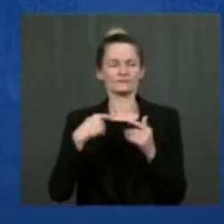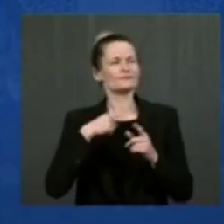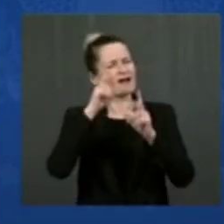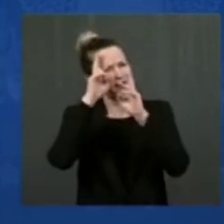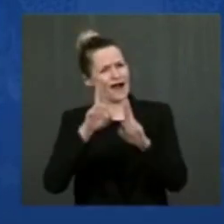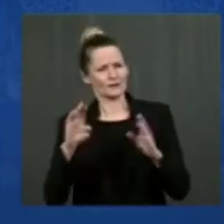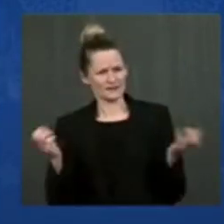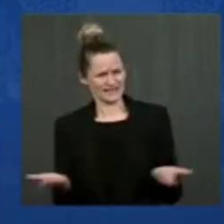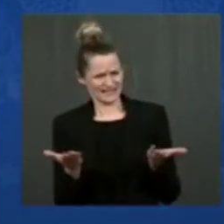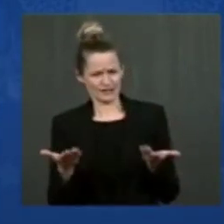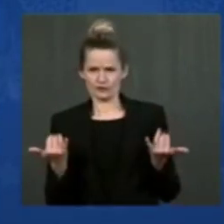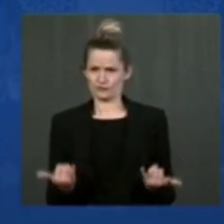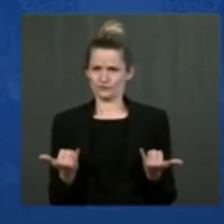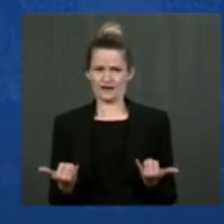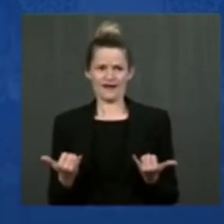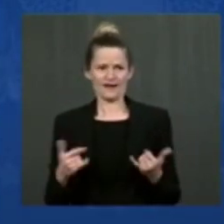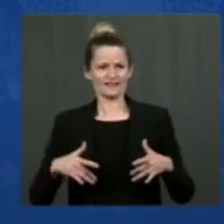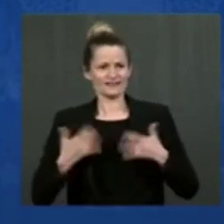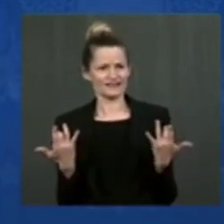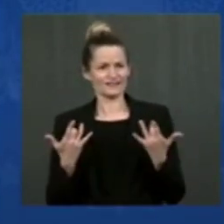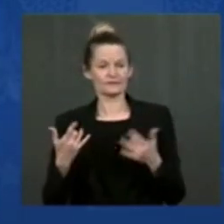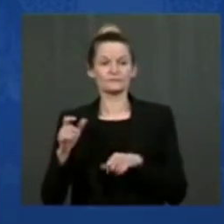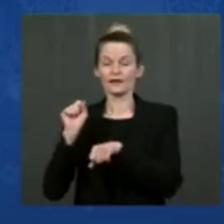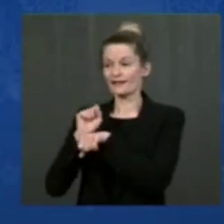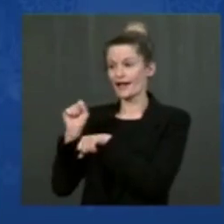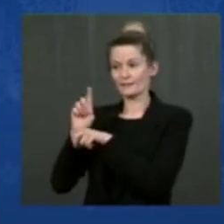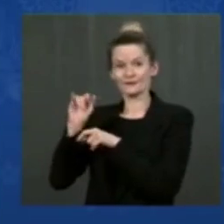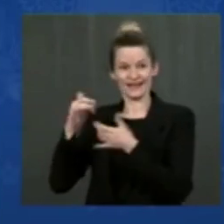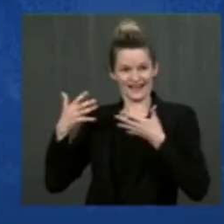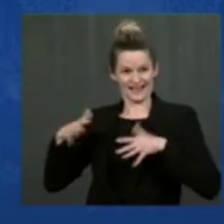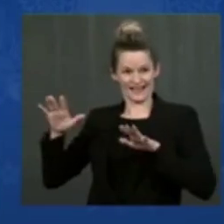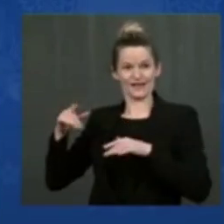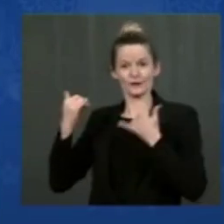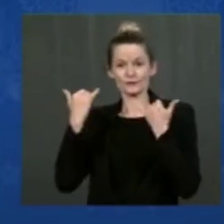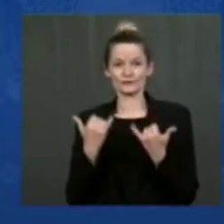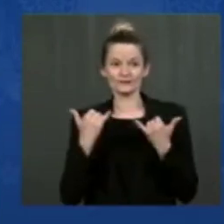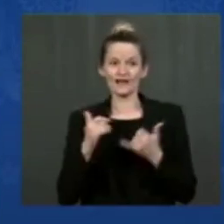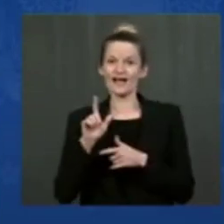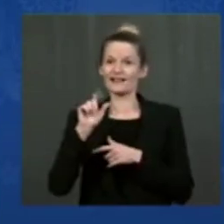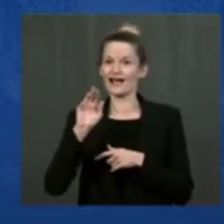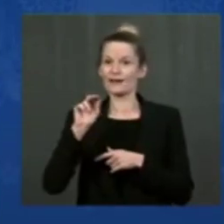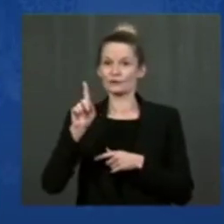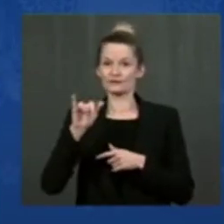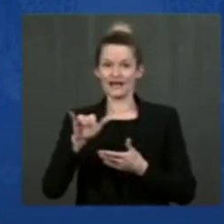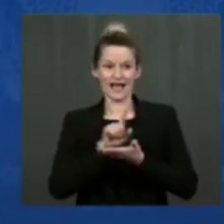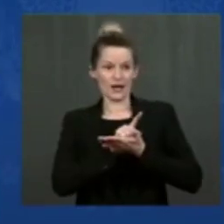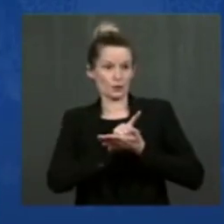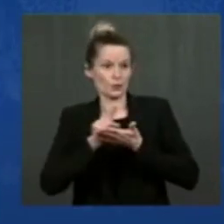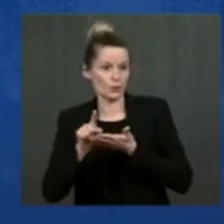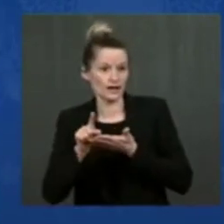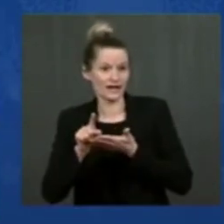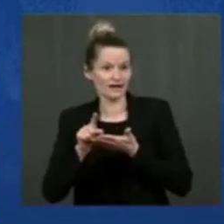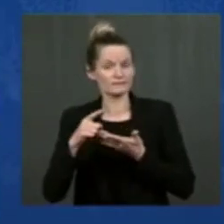had a Labor Day week, and now we're going to make a Labor Day week, maybe Labor Day month, Labor Day year. We'll keep going, keep moving.